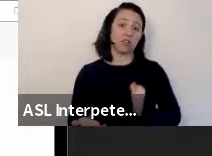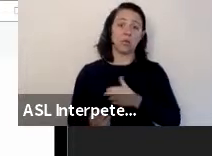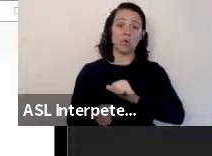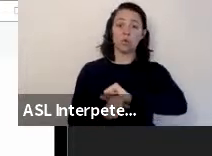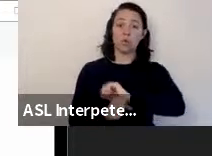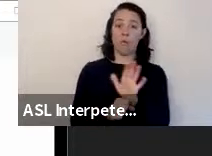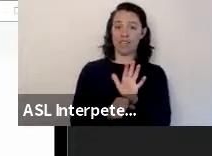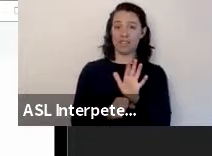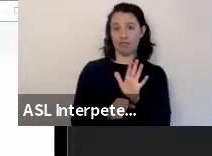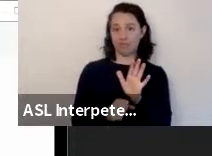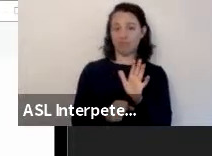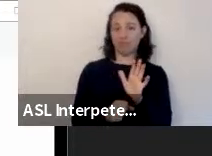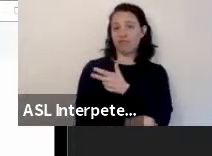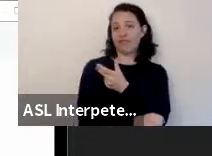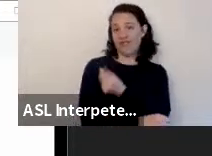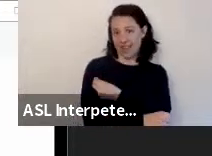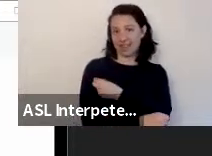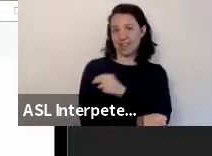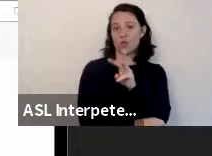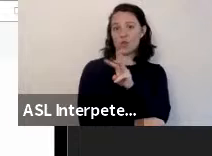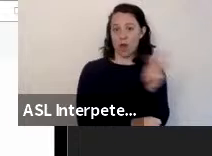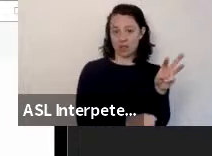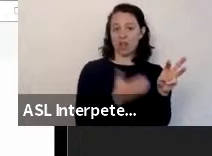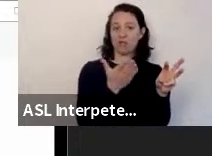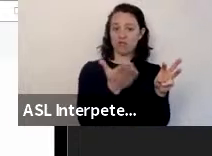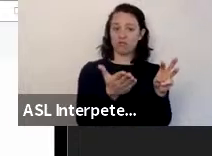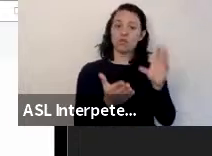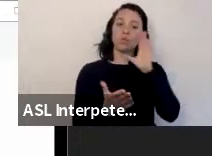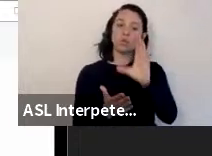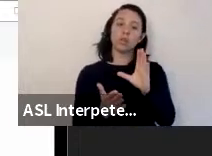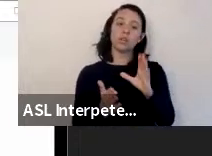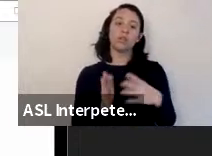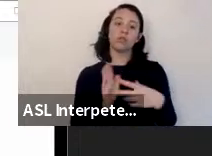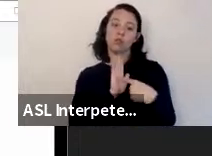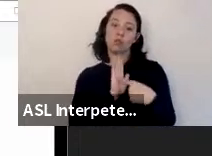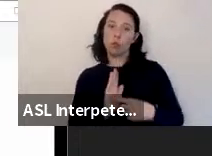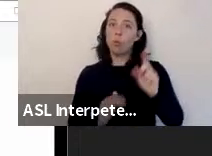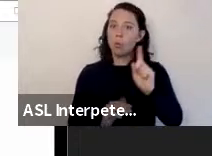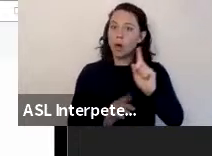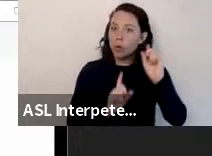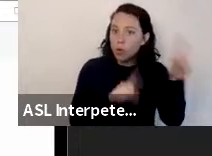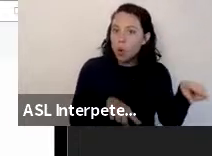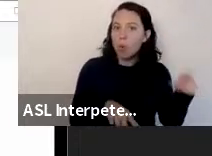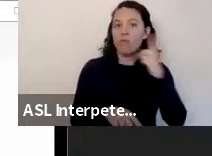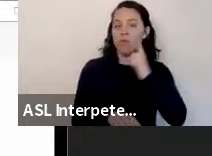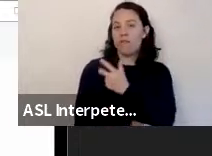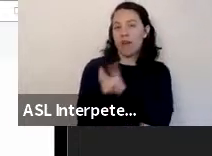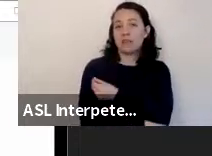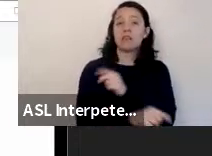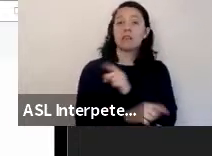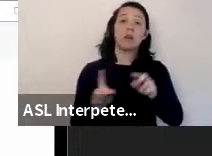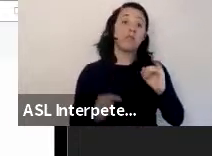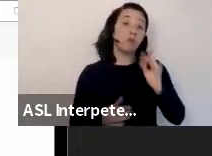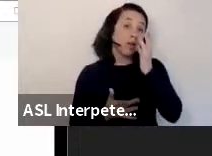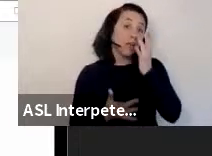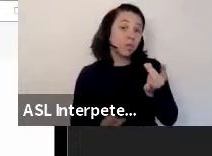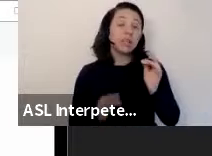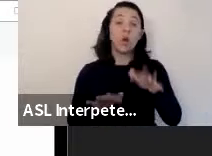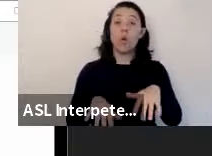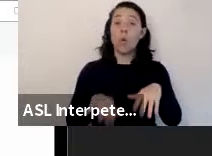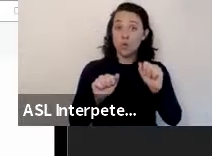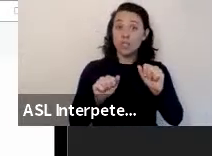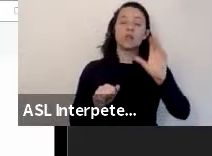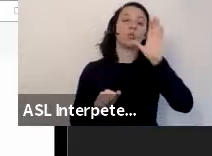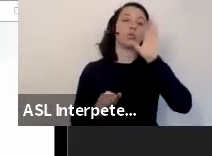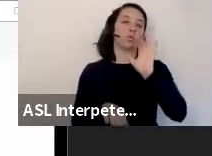website. And this will just get you the information of where do I go. But for those interested in hosting, we will work